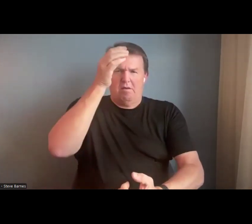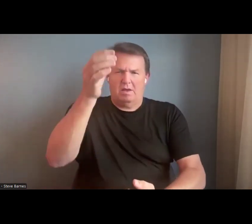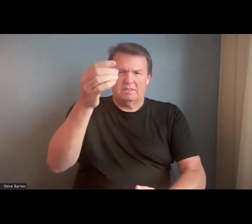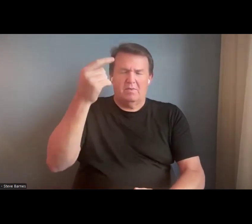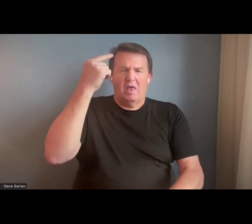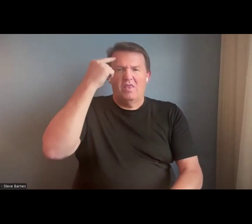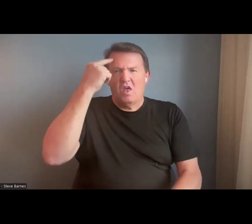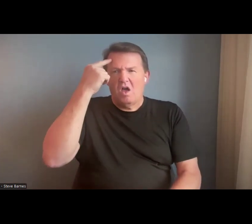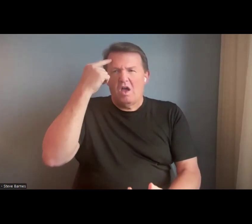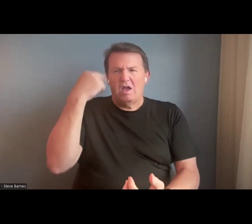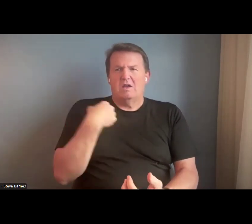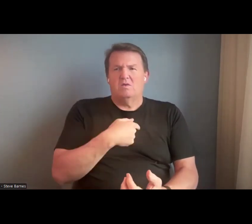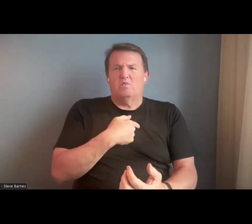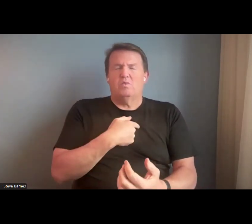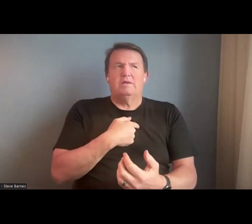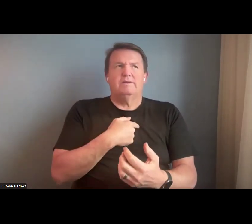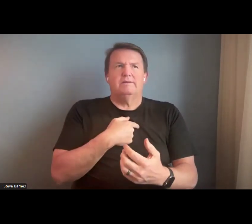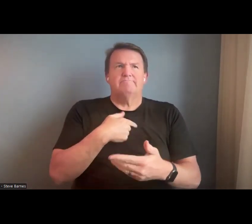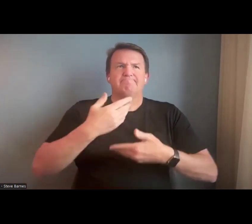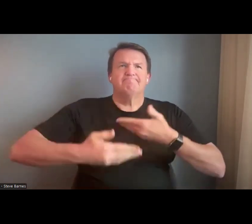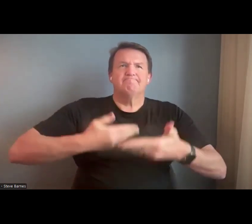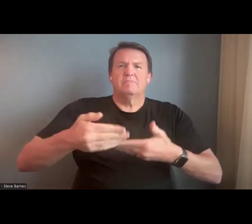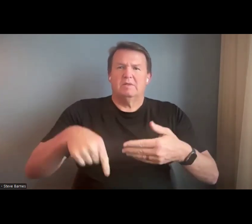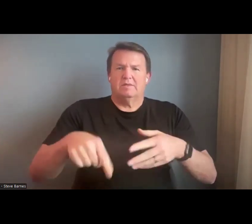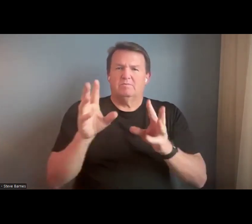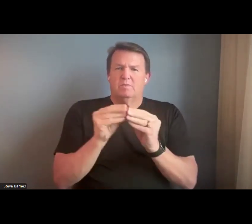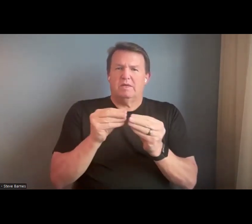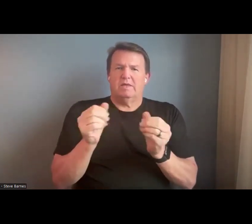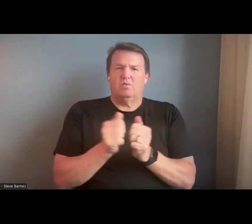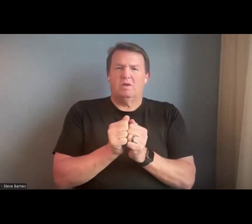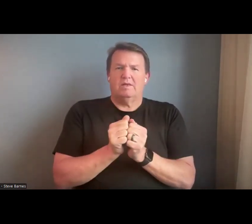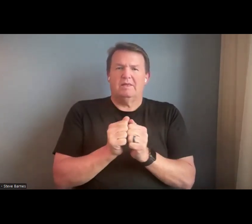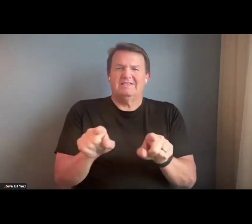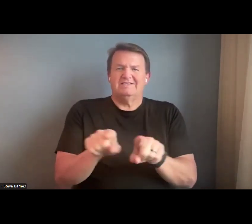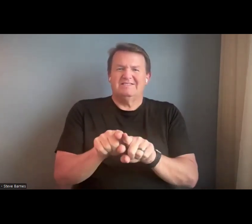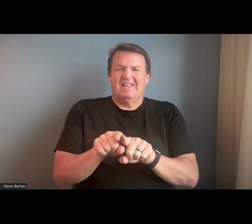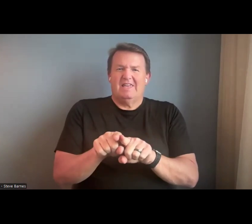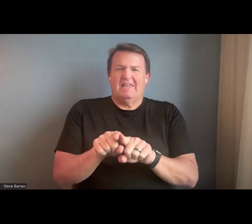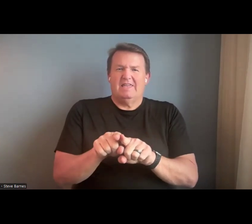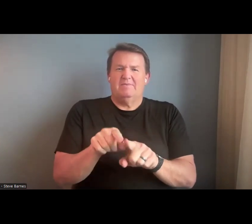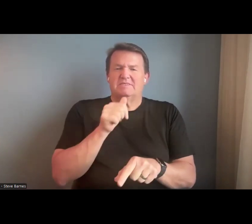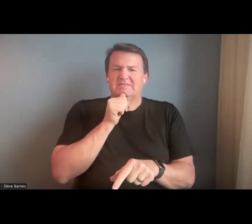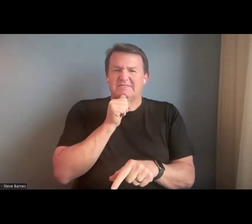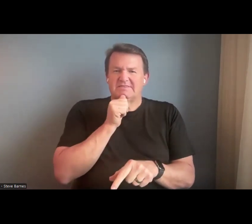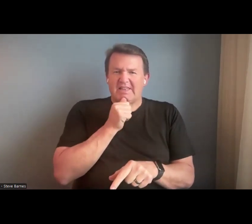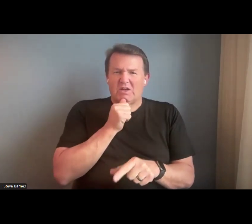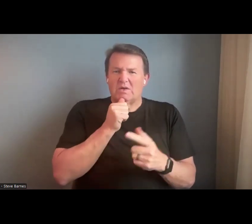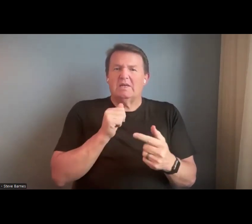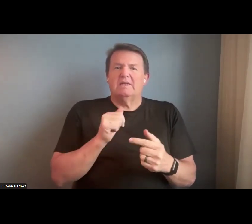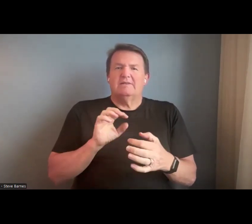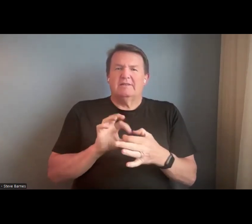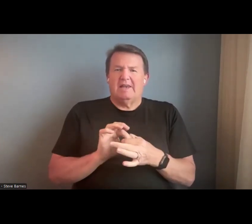move throughout this meeting with the same sacred connection to the energy of life, the beauty of all that